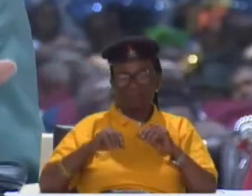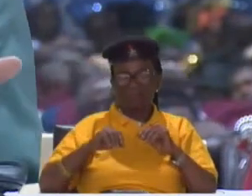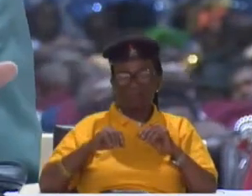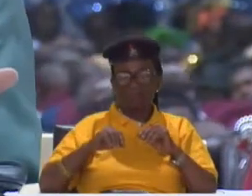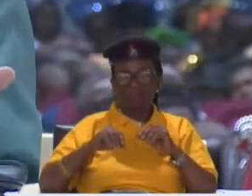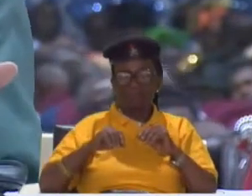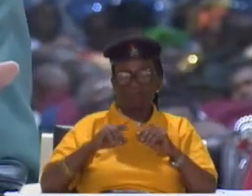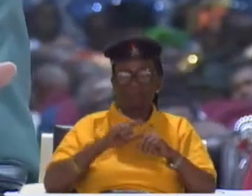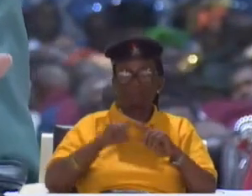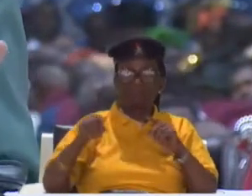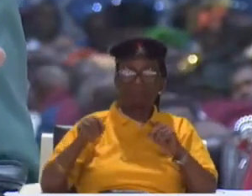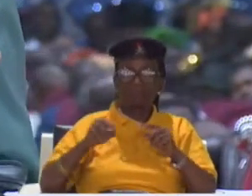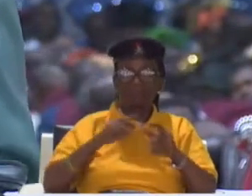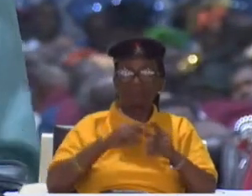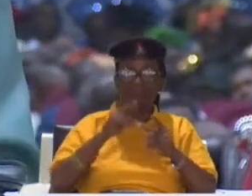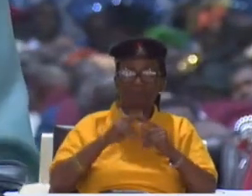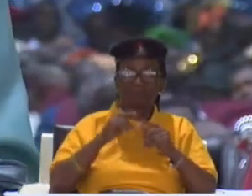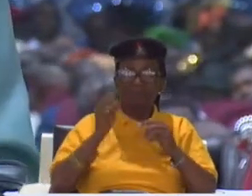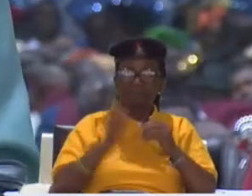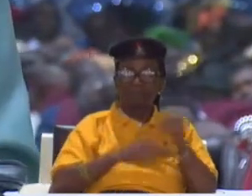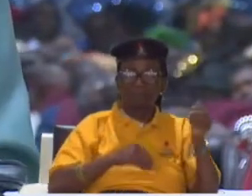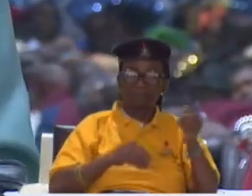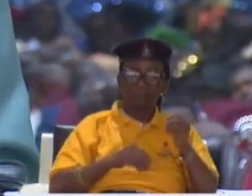But rather than me to teach